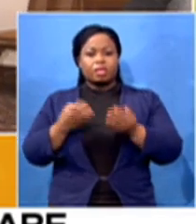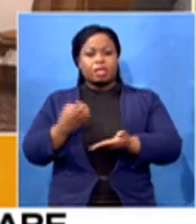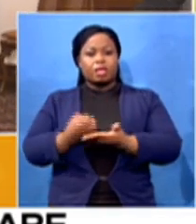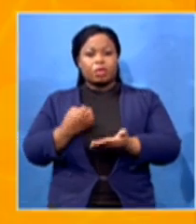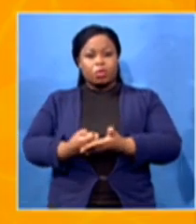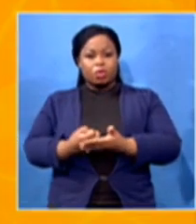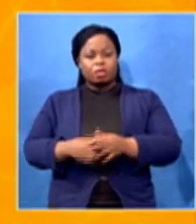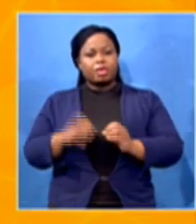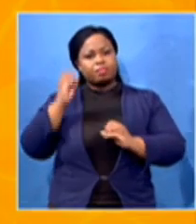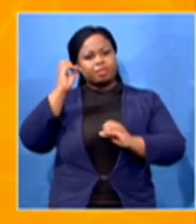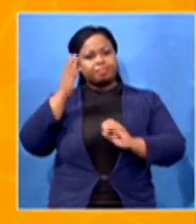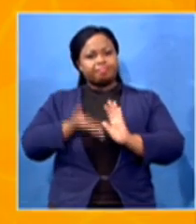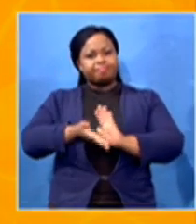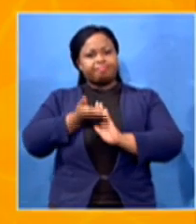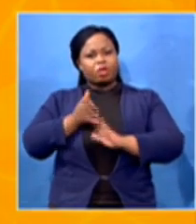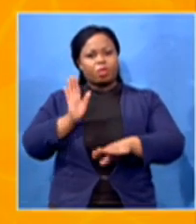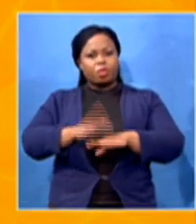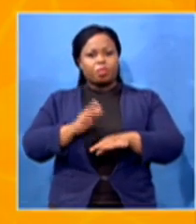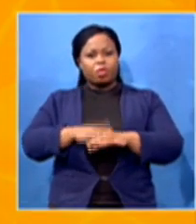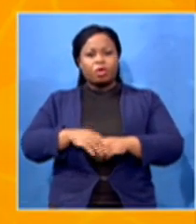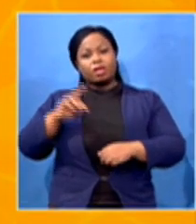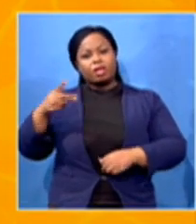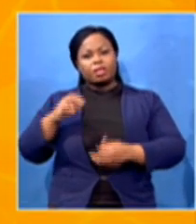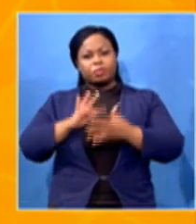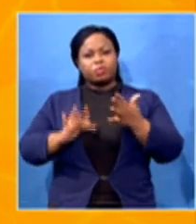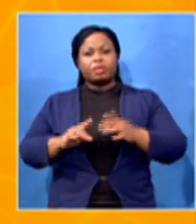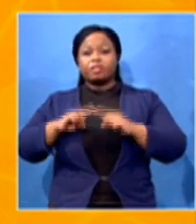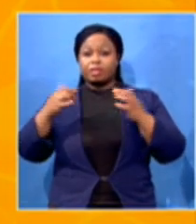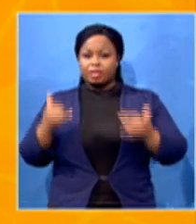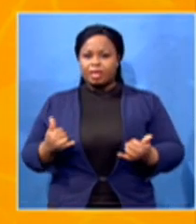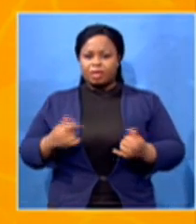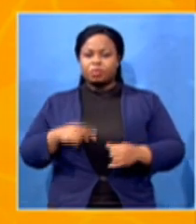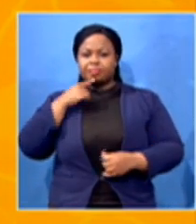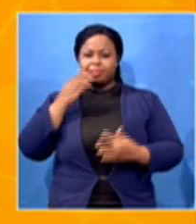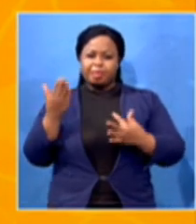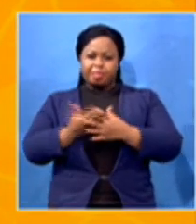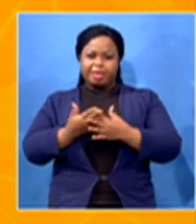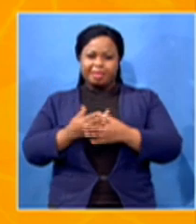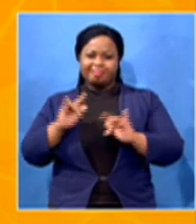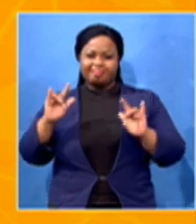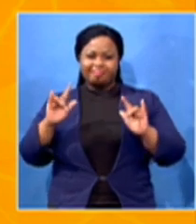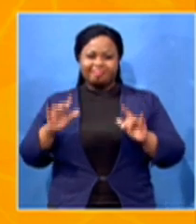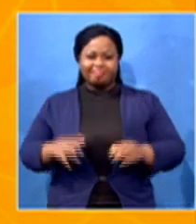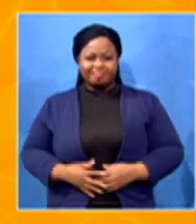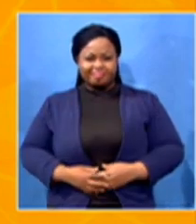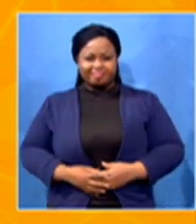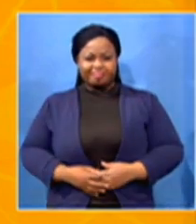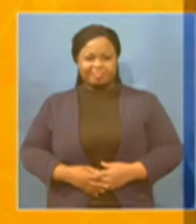give you an update on that and other stories. For now, it's time to take a short break. Do stay with us.